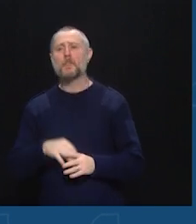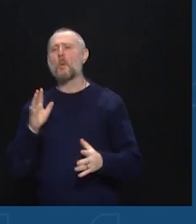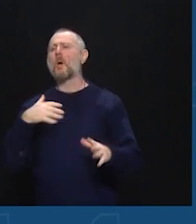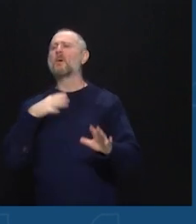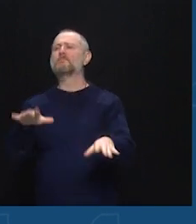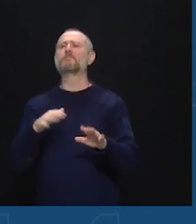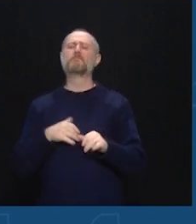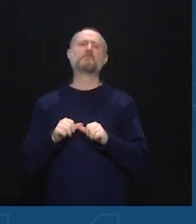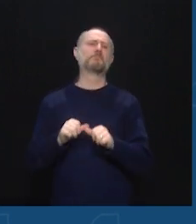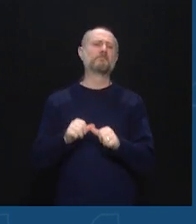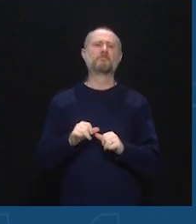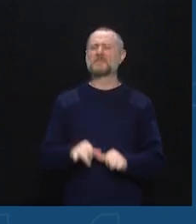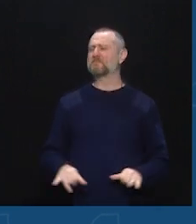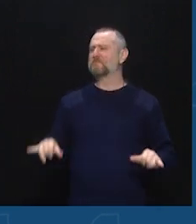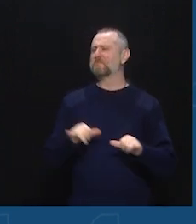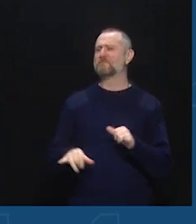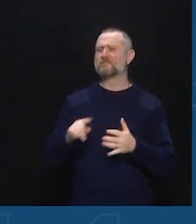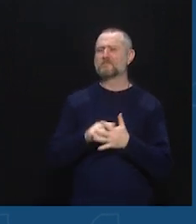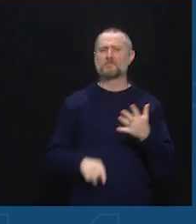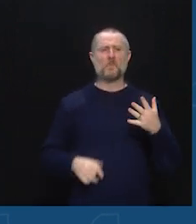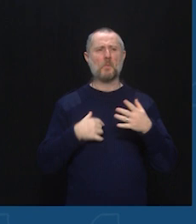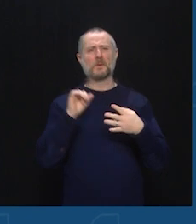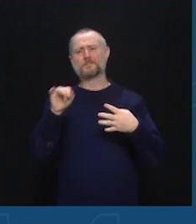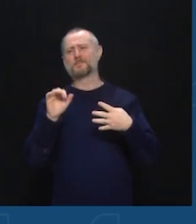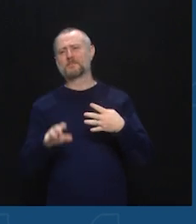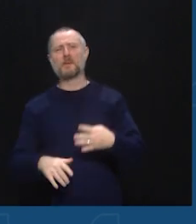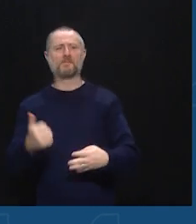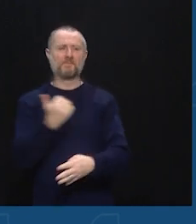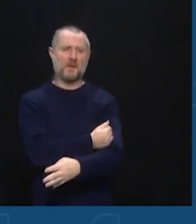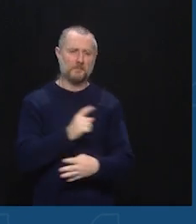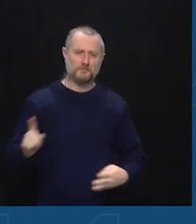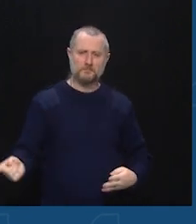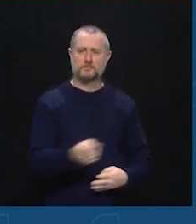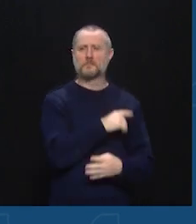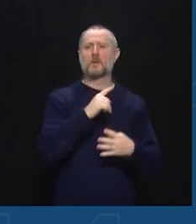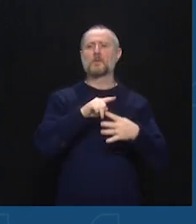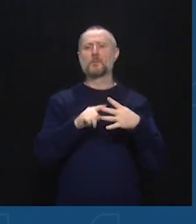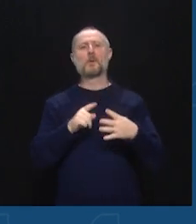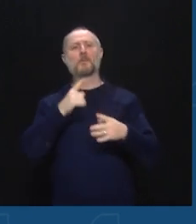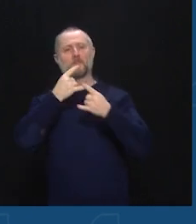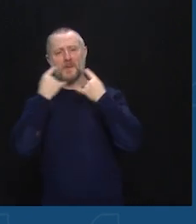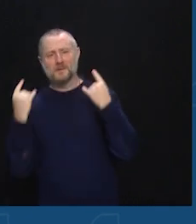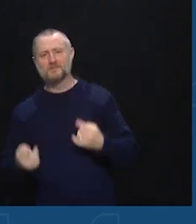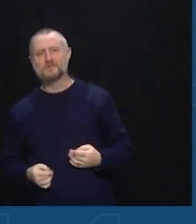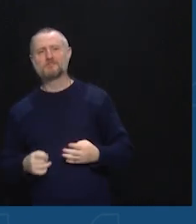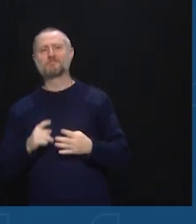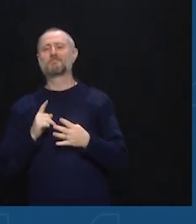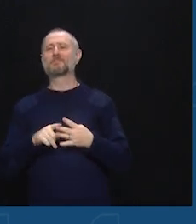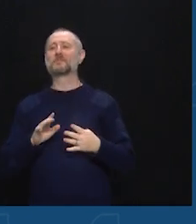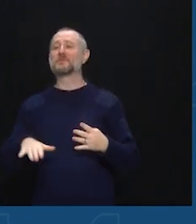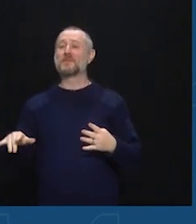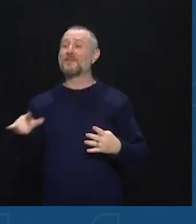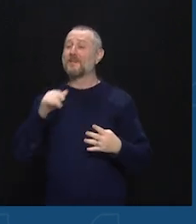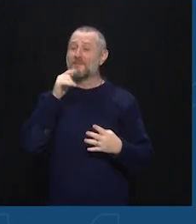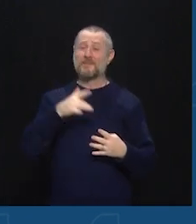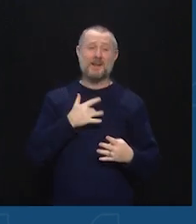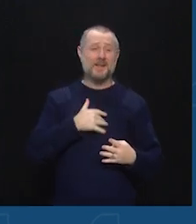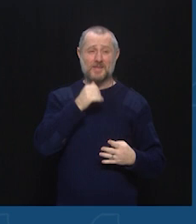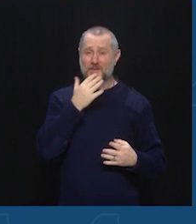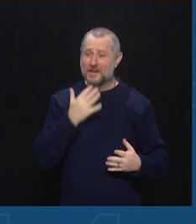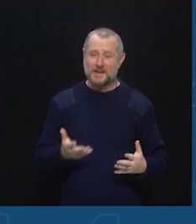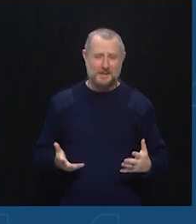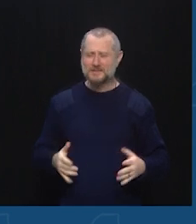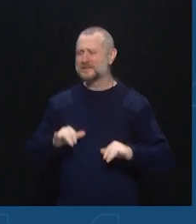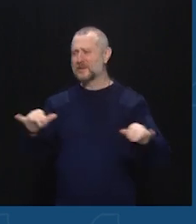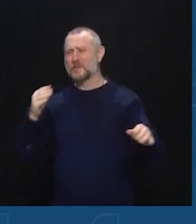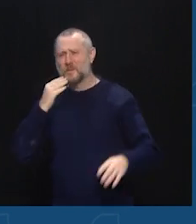the tools, getting kids vaccinated, wearing cloths, wearing masks. And again, just tell them if you're not feeling great, stay home. The weather's